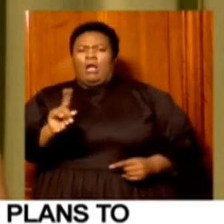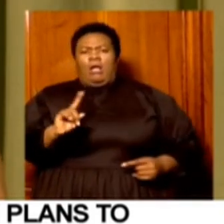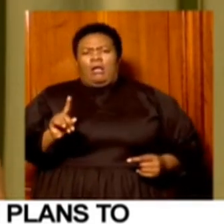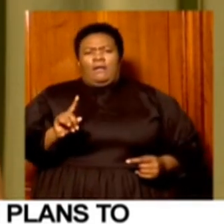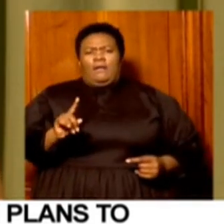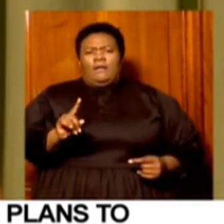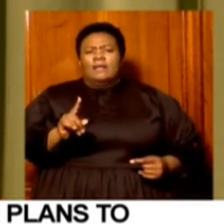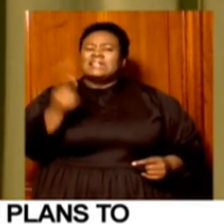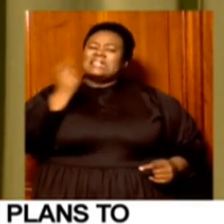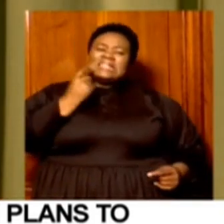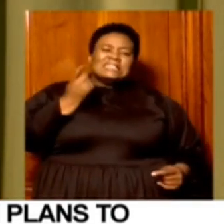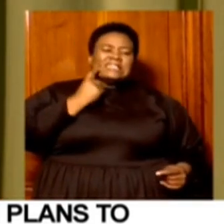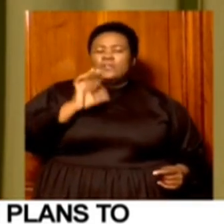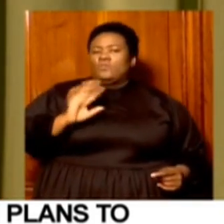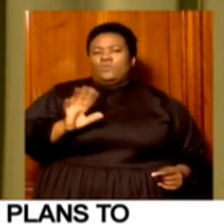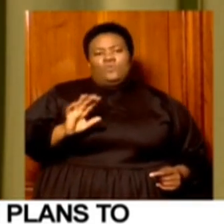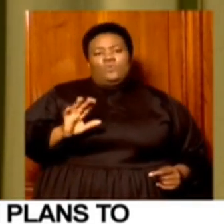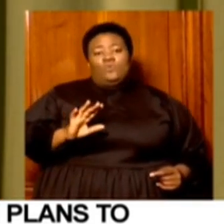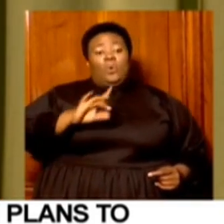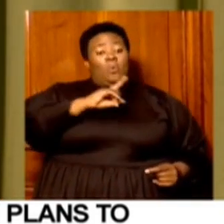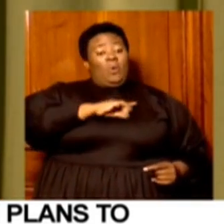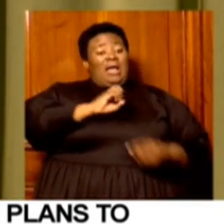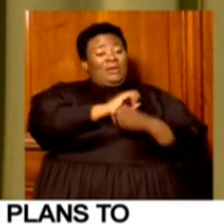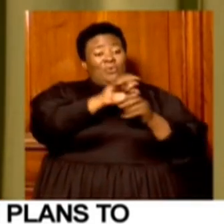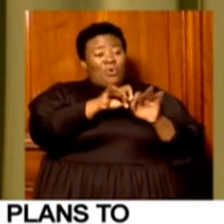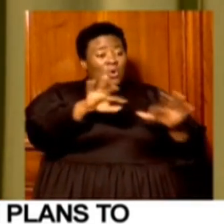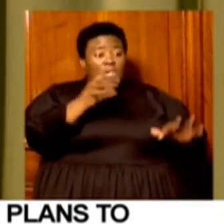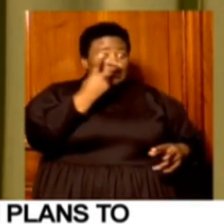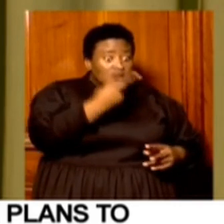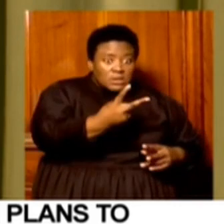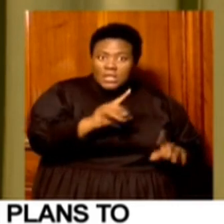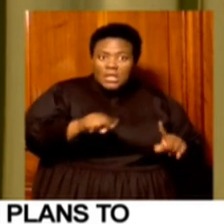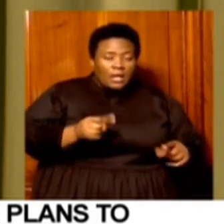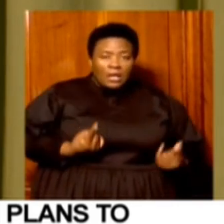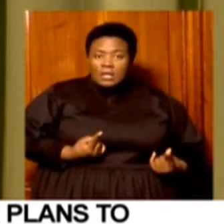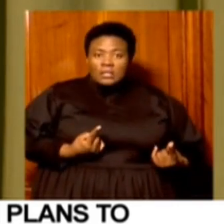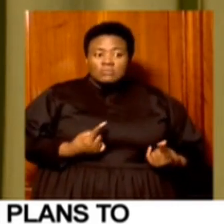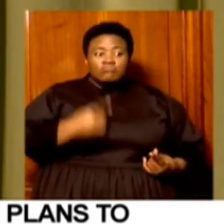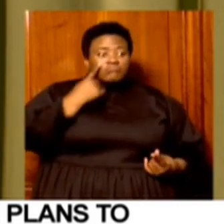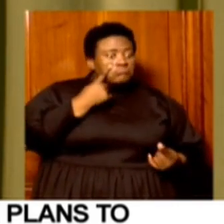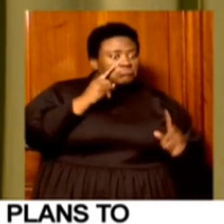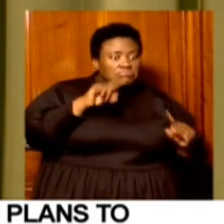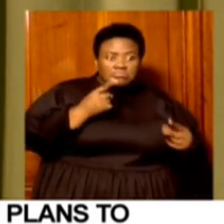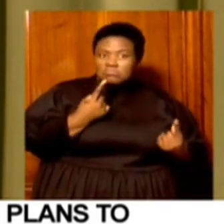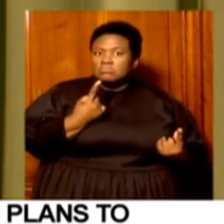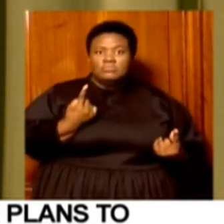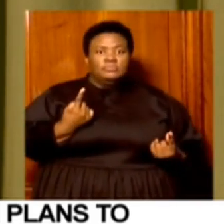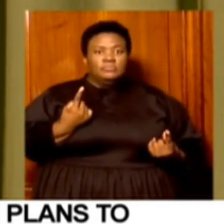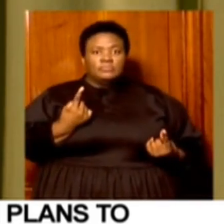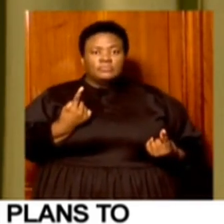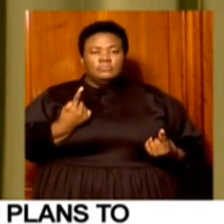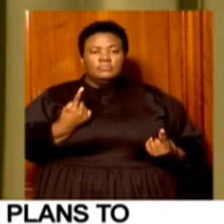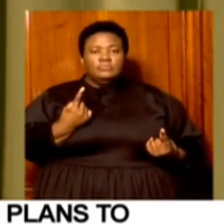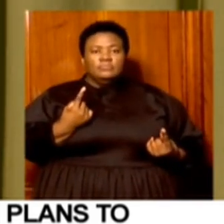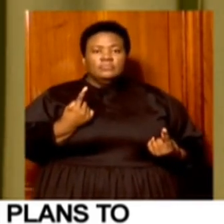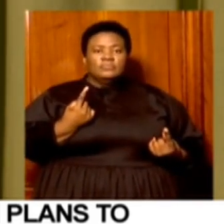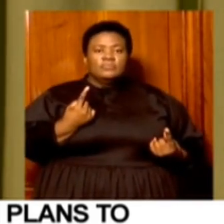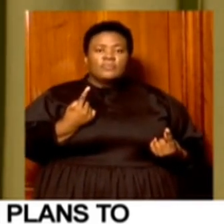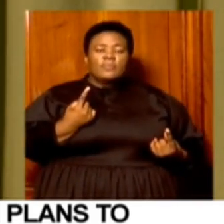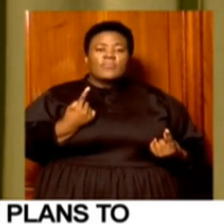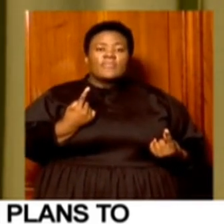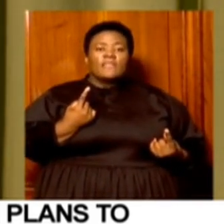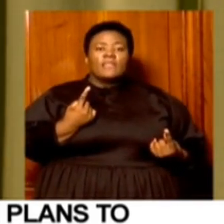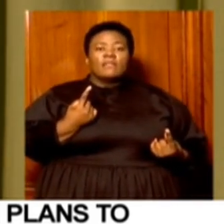We're faced with an enemy that is invincible. We're faced something else